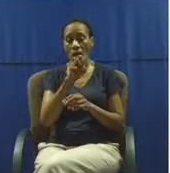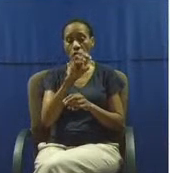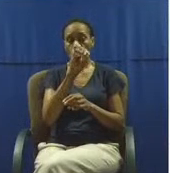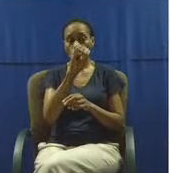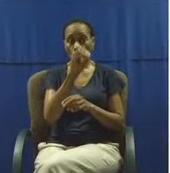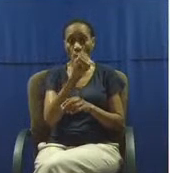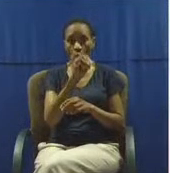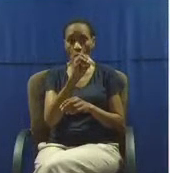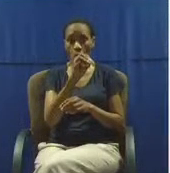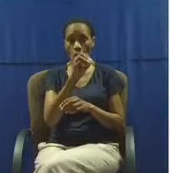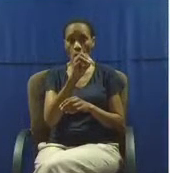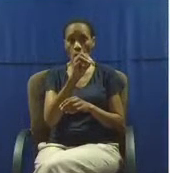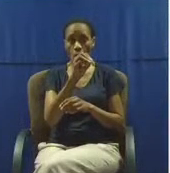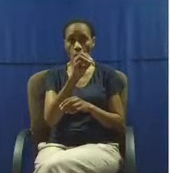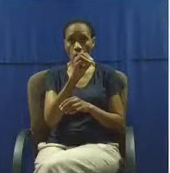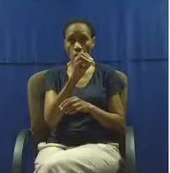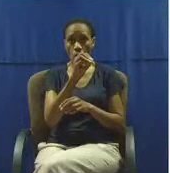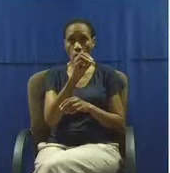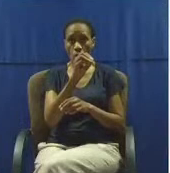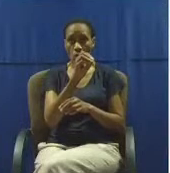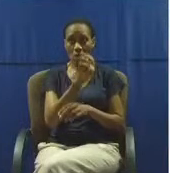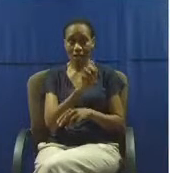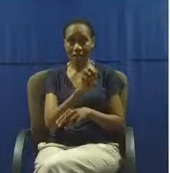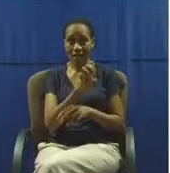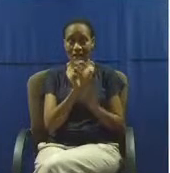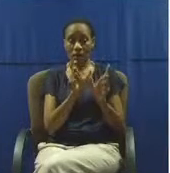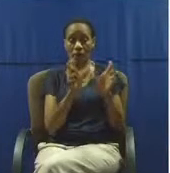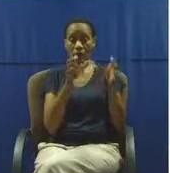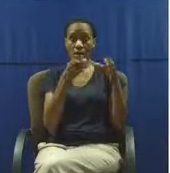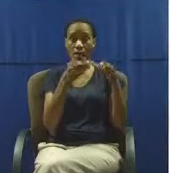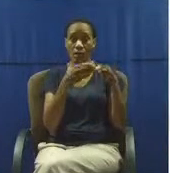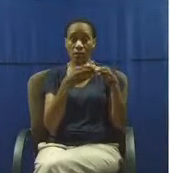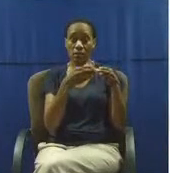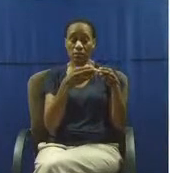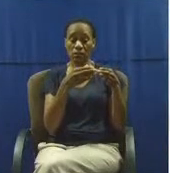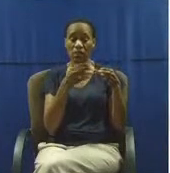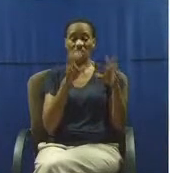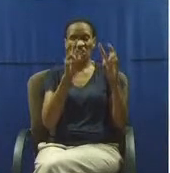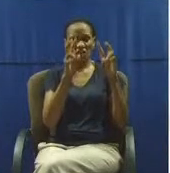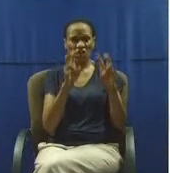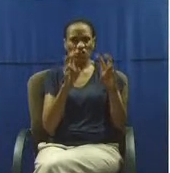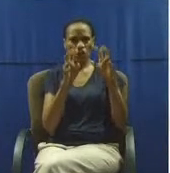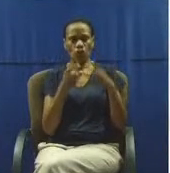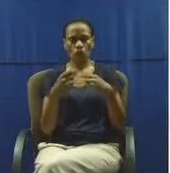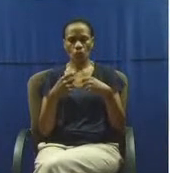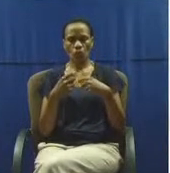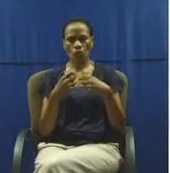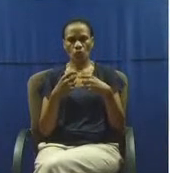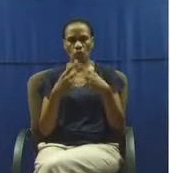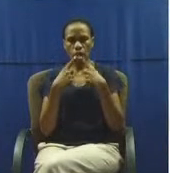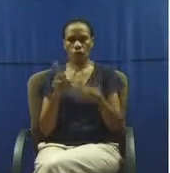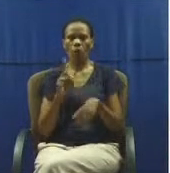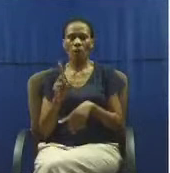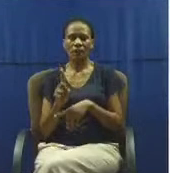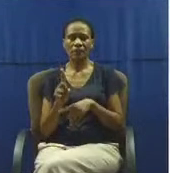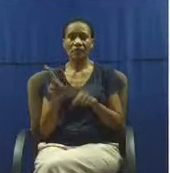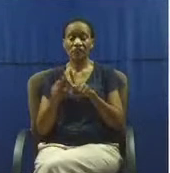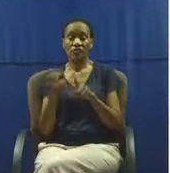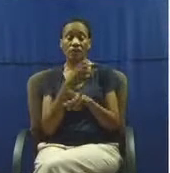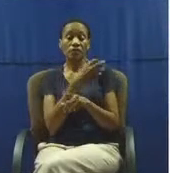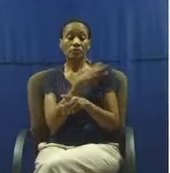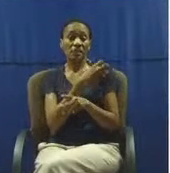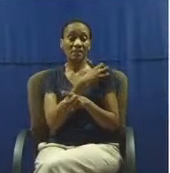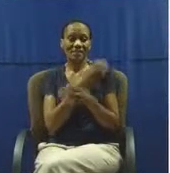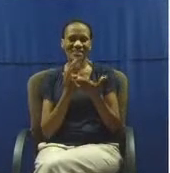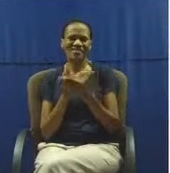Council, is the issue of interference. Interference, yes, from the executives,